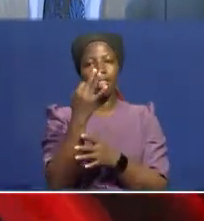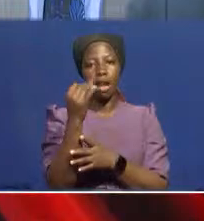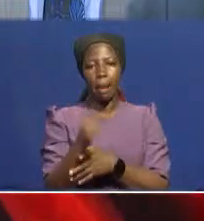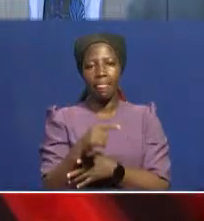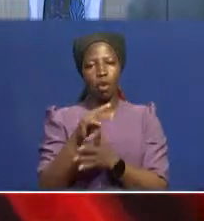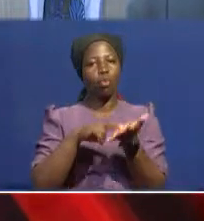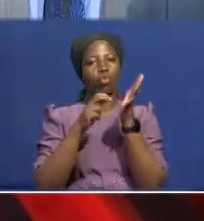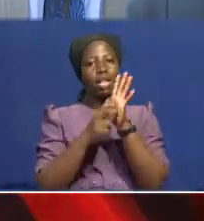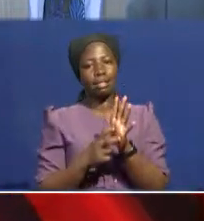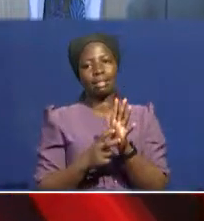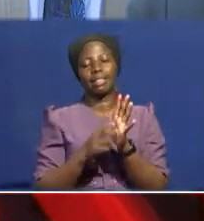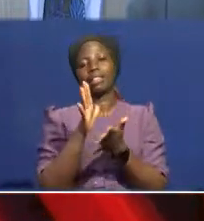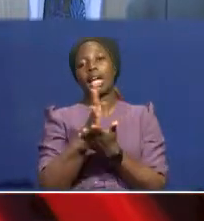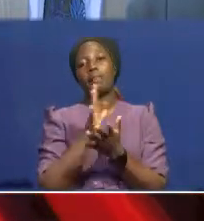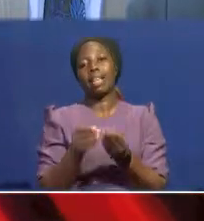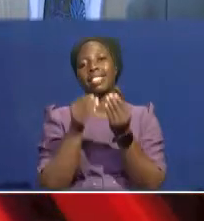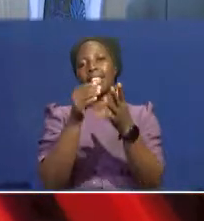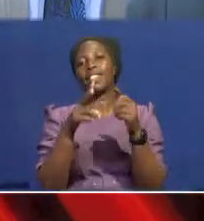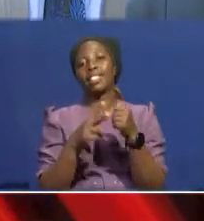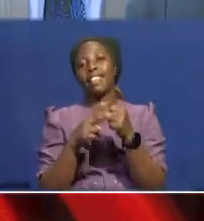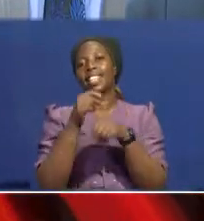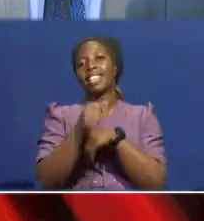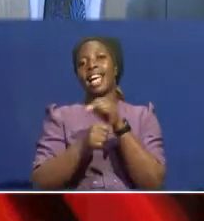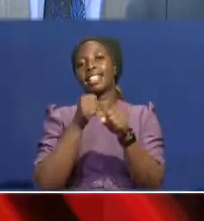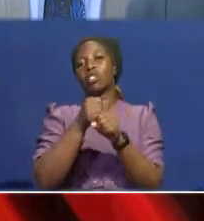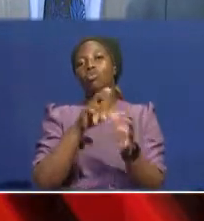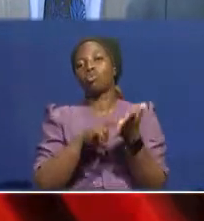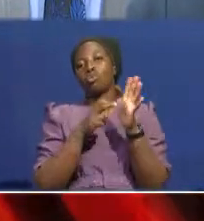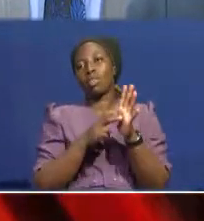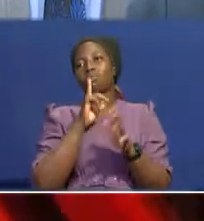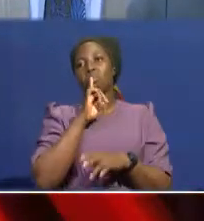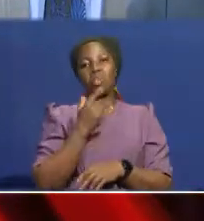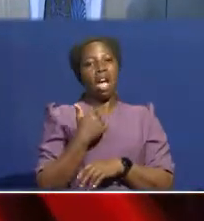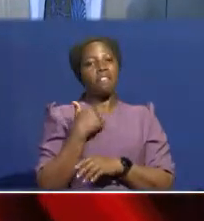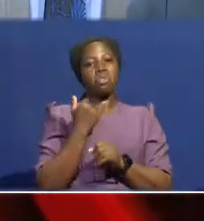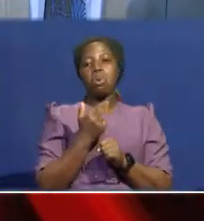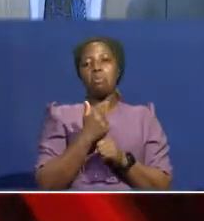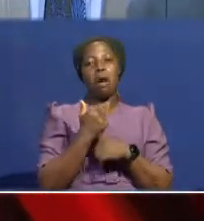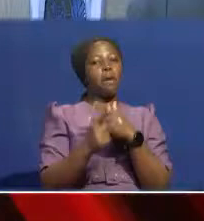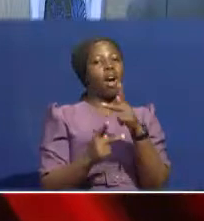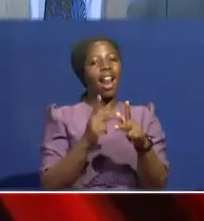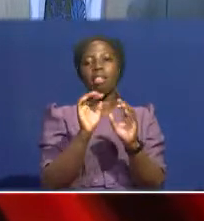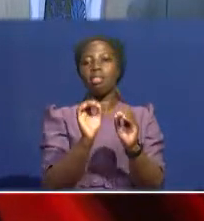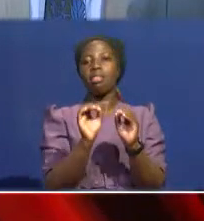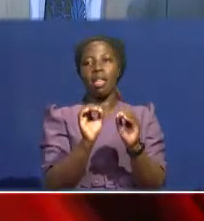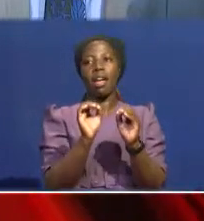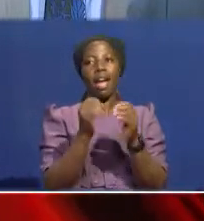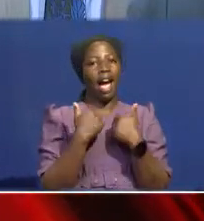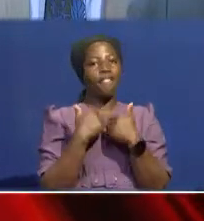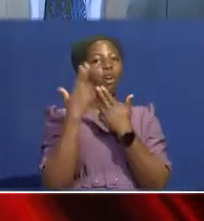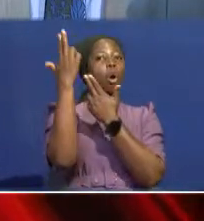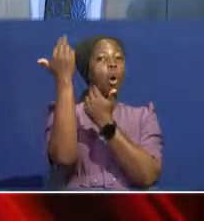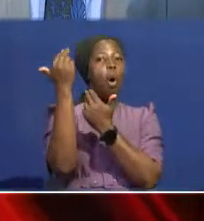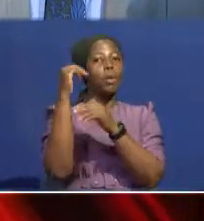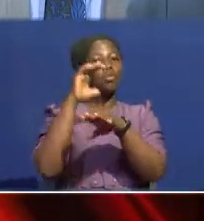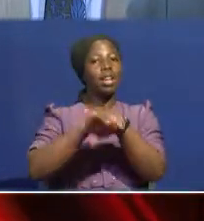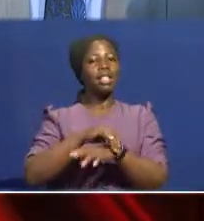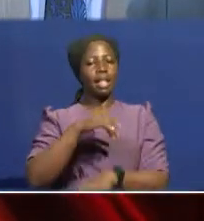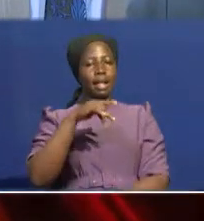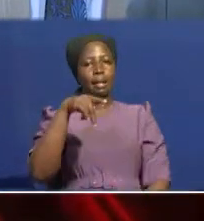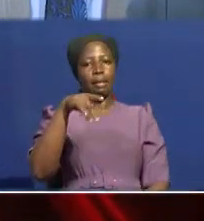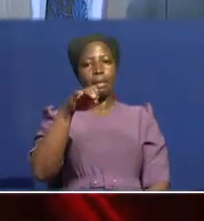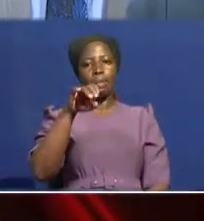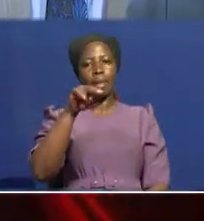contracts, yes, and some are being given 7 years contracts. Yes. So there is no career progressions. There is no hope to get pensions to